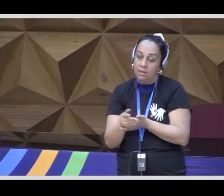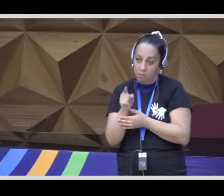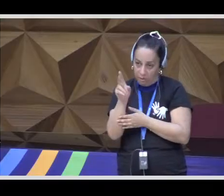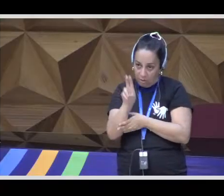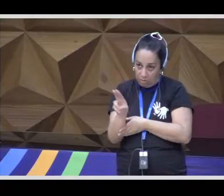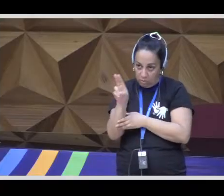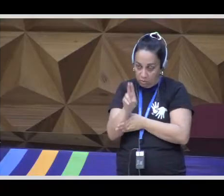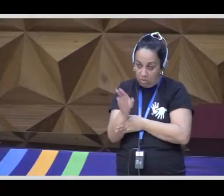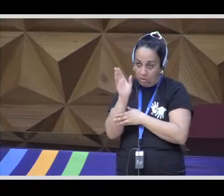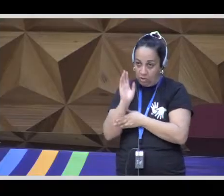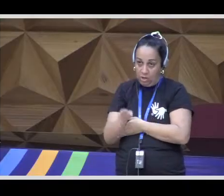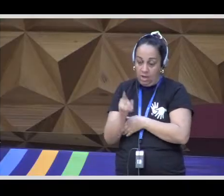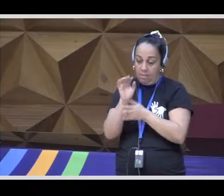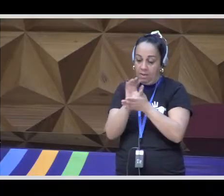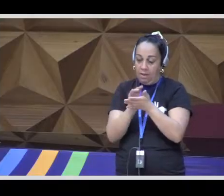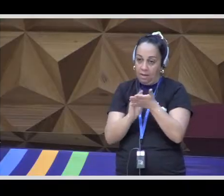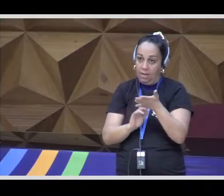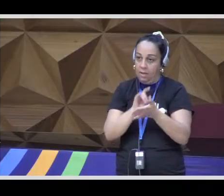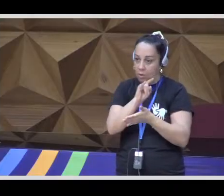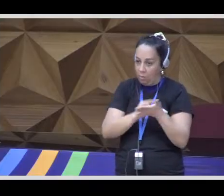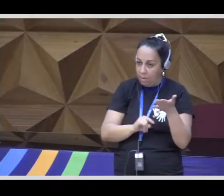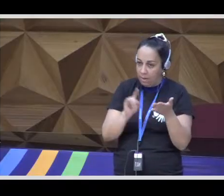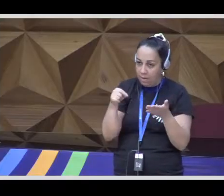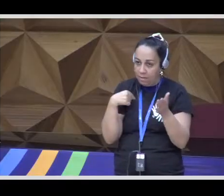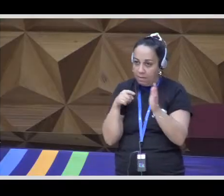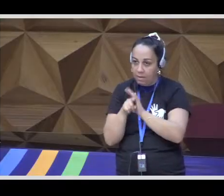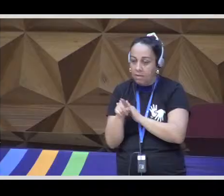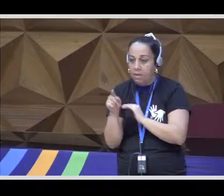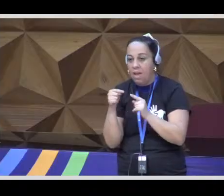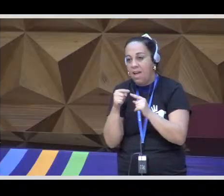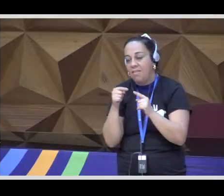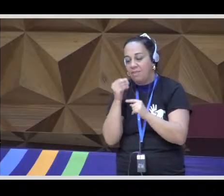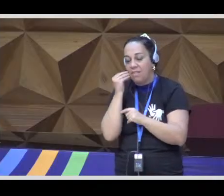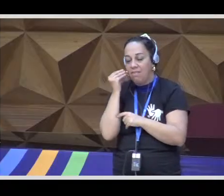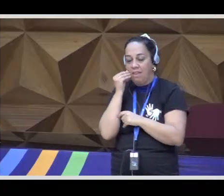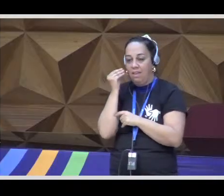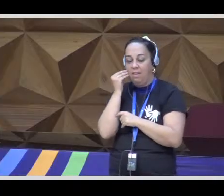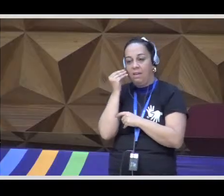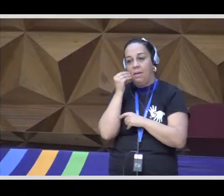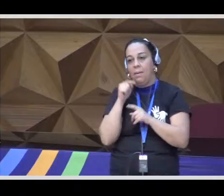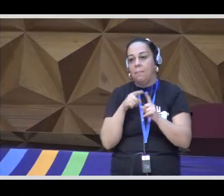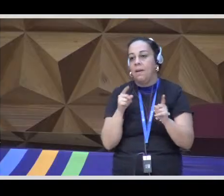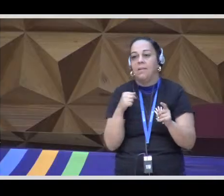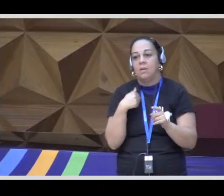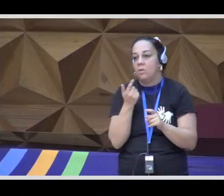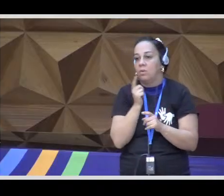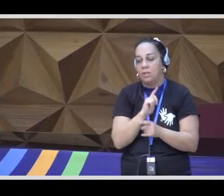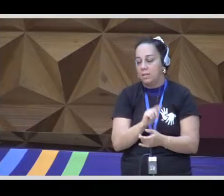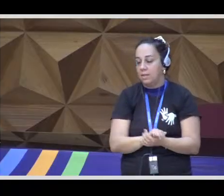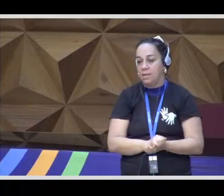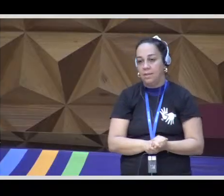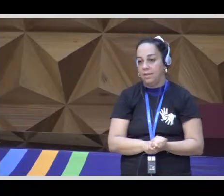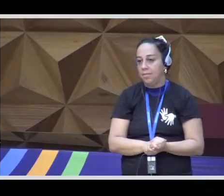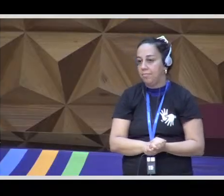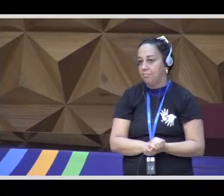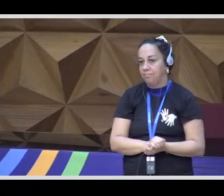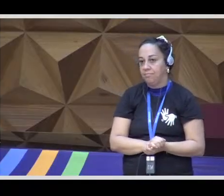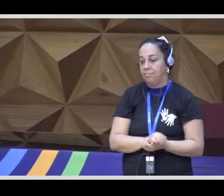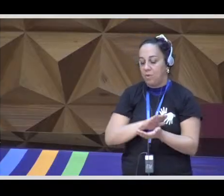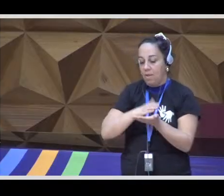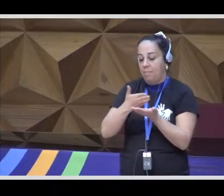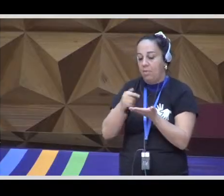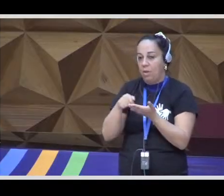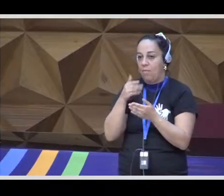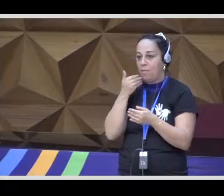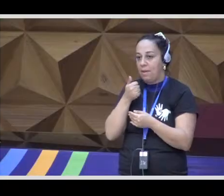edited documents and stuff like that? I tried, but I couldn't get it to connect with my laptop. Right? Yeah, so, yeah. But potentially that